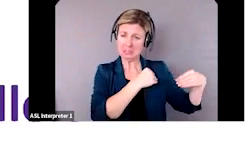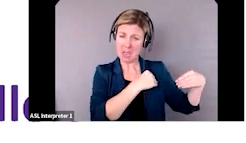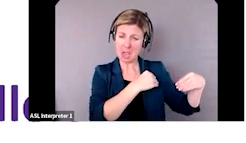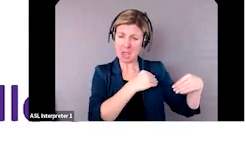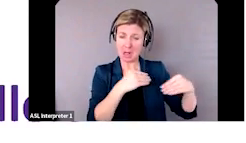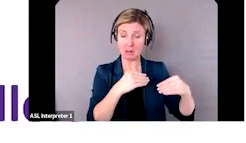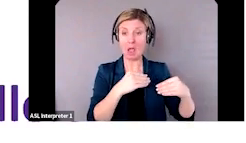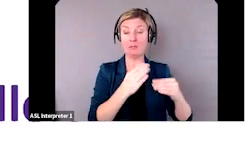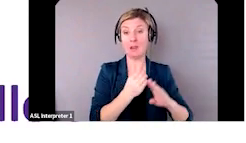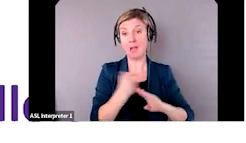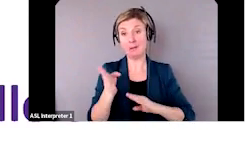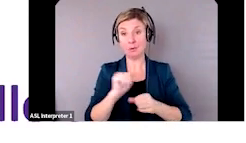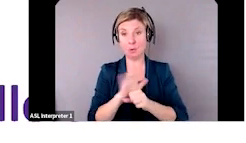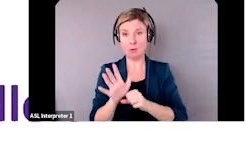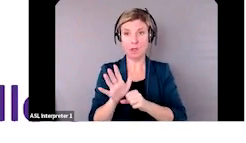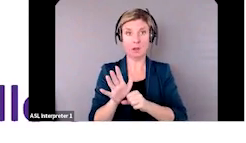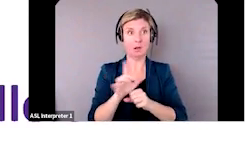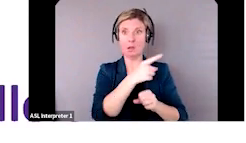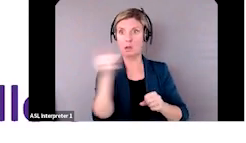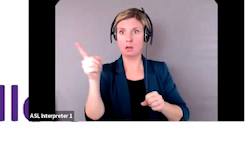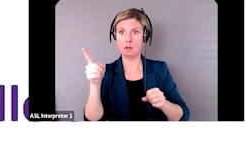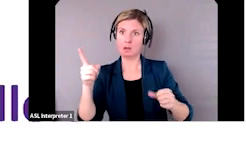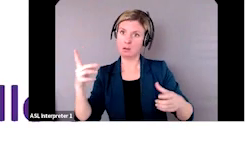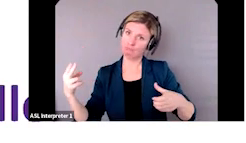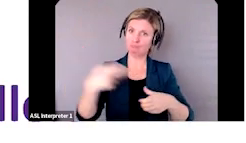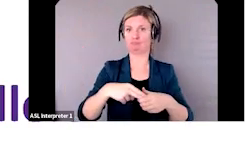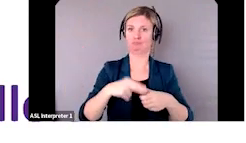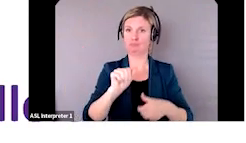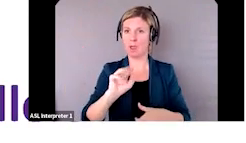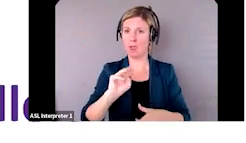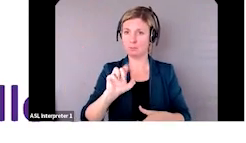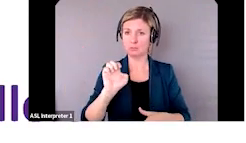us, certainly in Canada and other countries around the world.